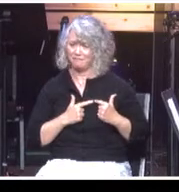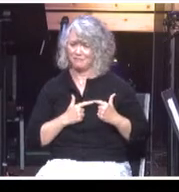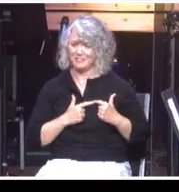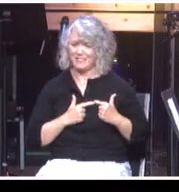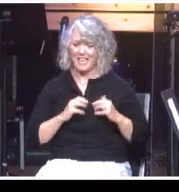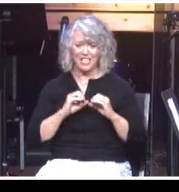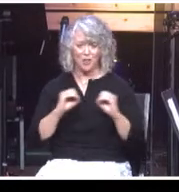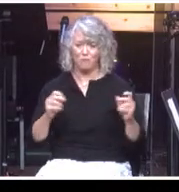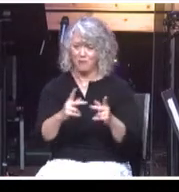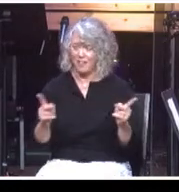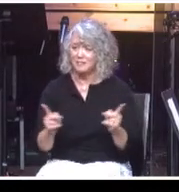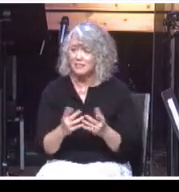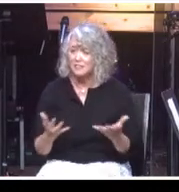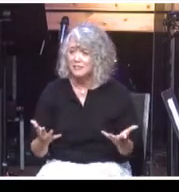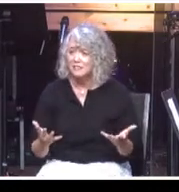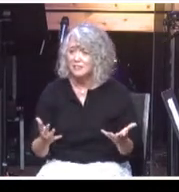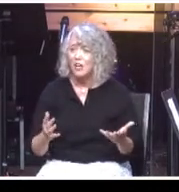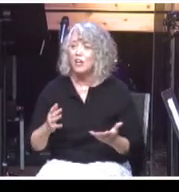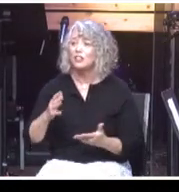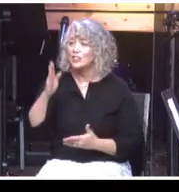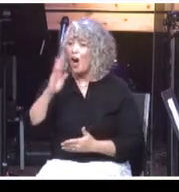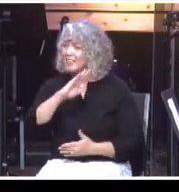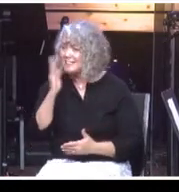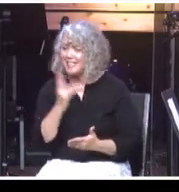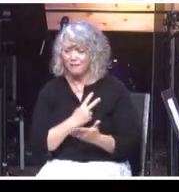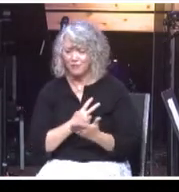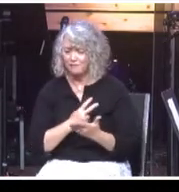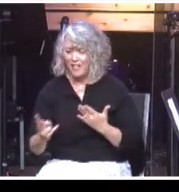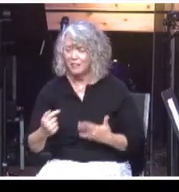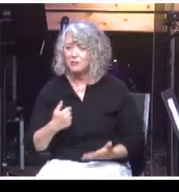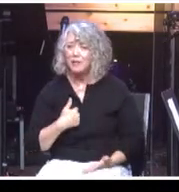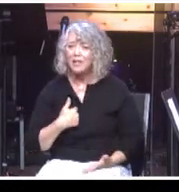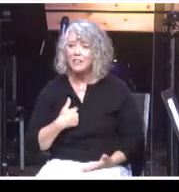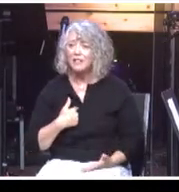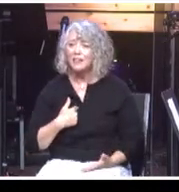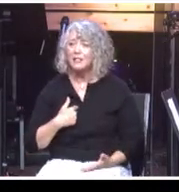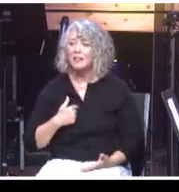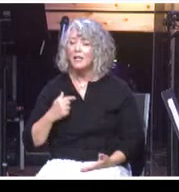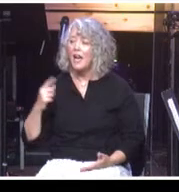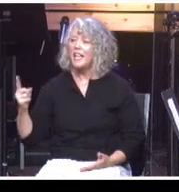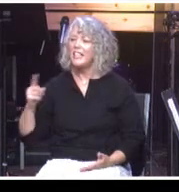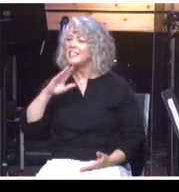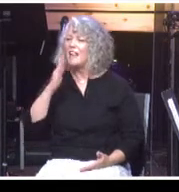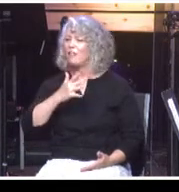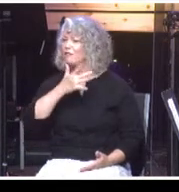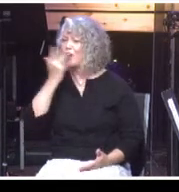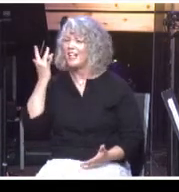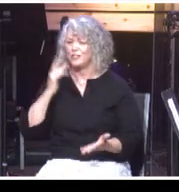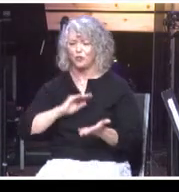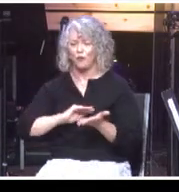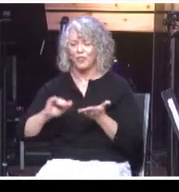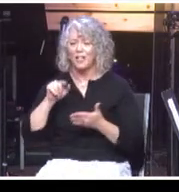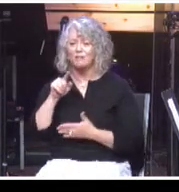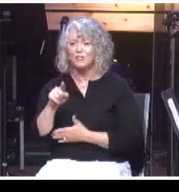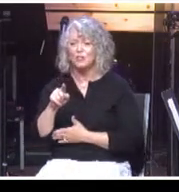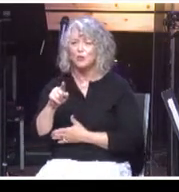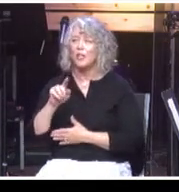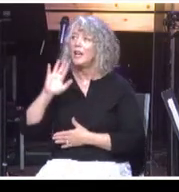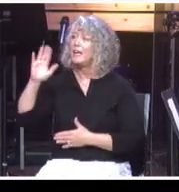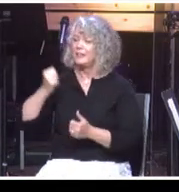God never fails you. He doesn't forget you. He never falters in His loving kindness toward